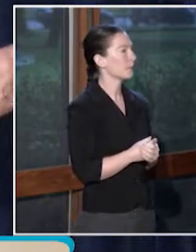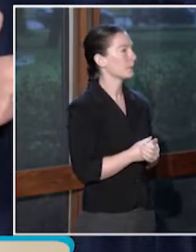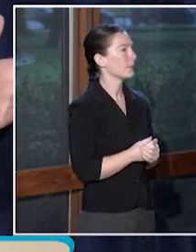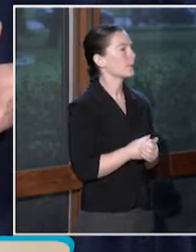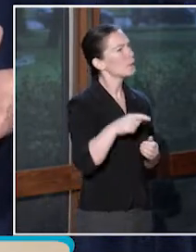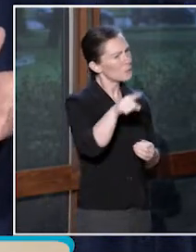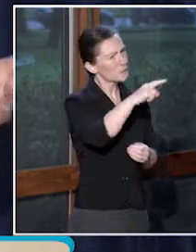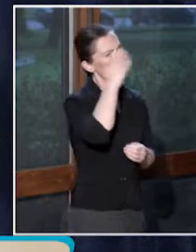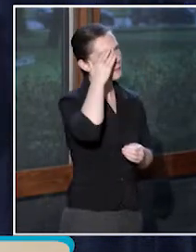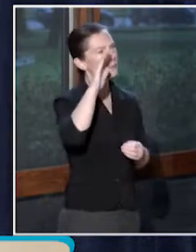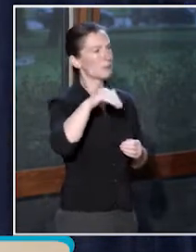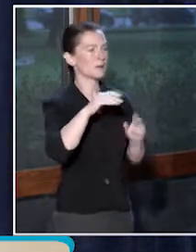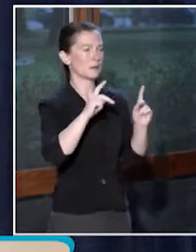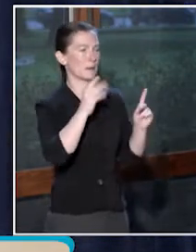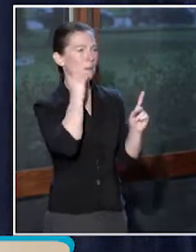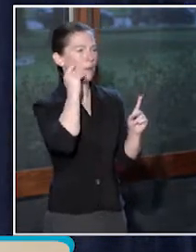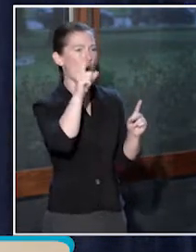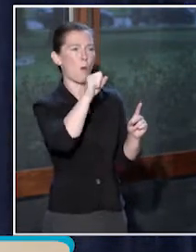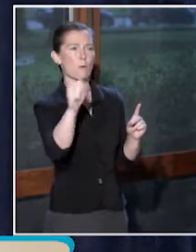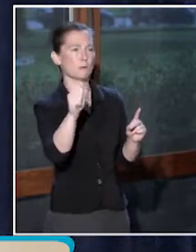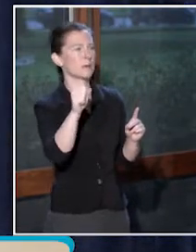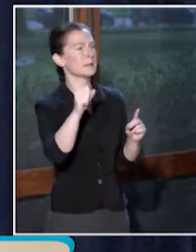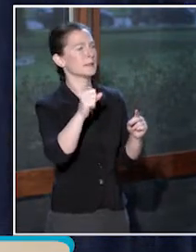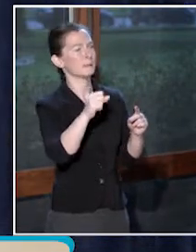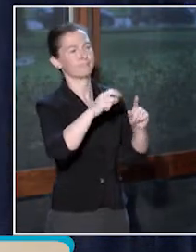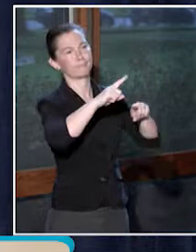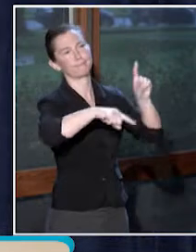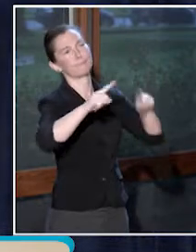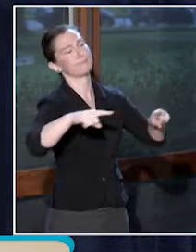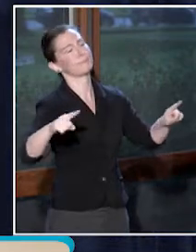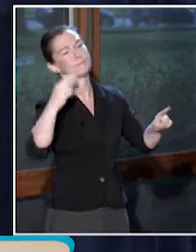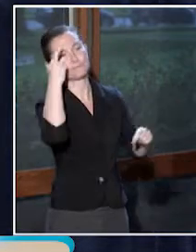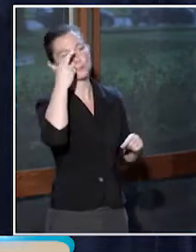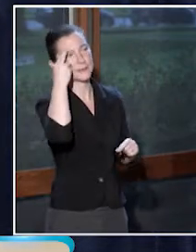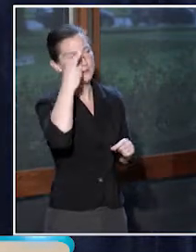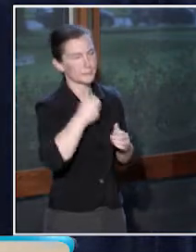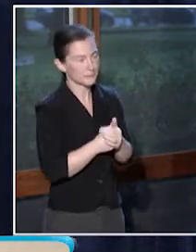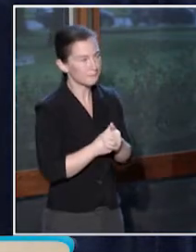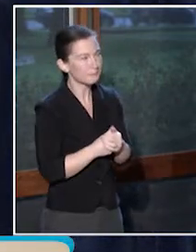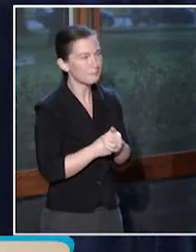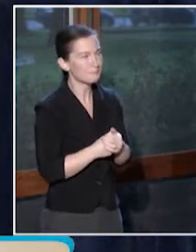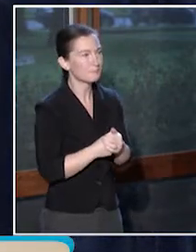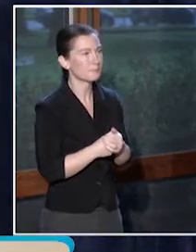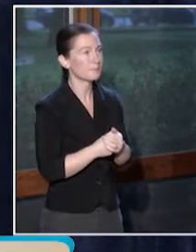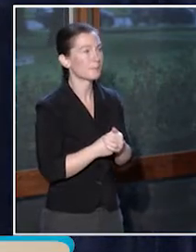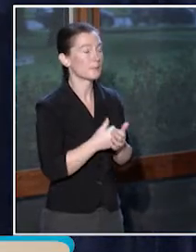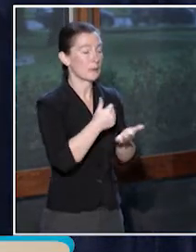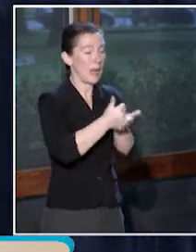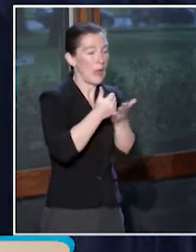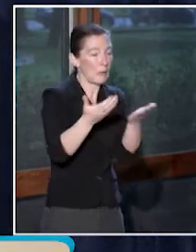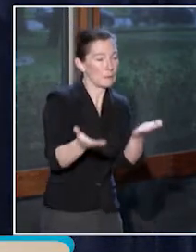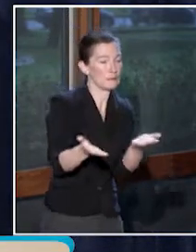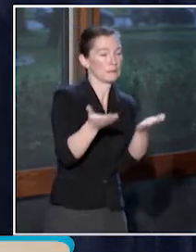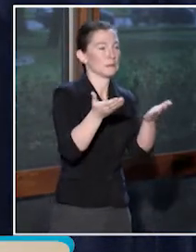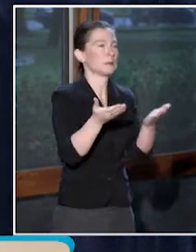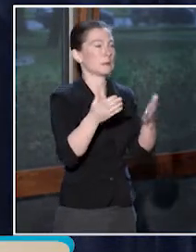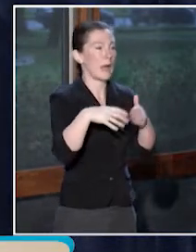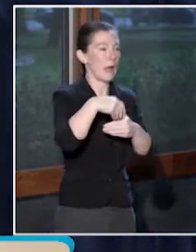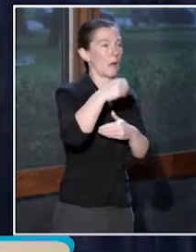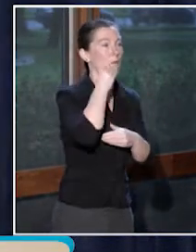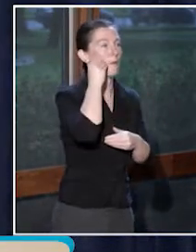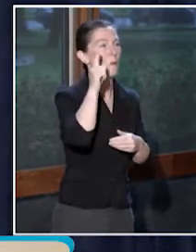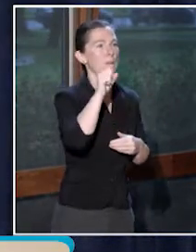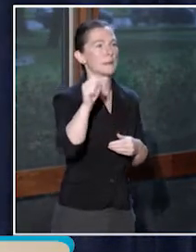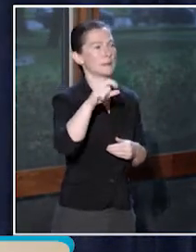lot of different reasons. And to get an individual out of homelessness, it means they need to have a tailored solution that addresses